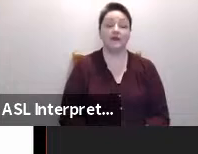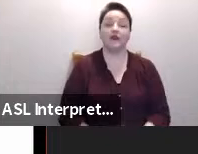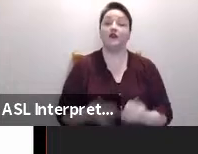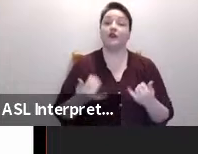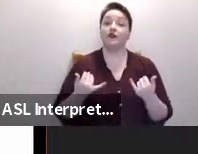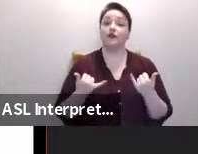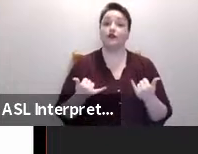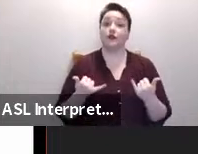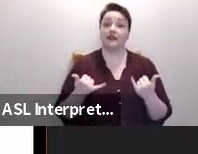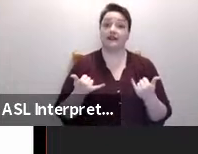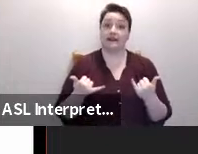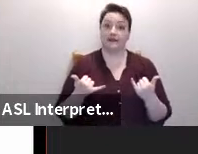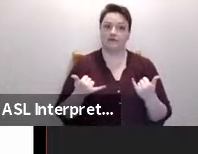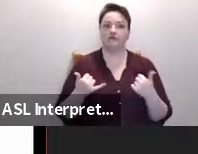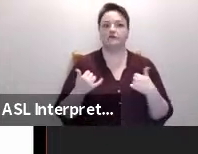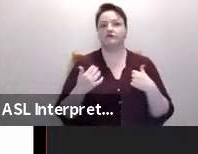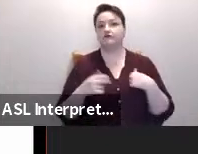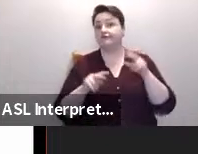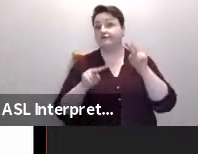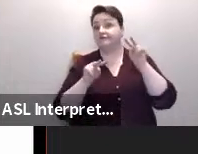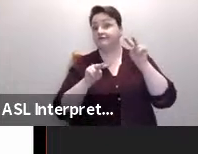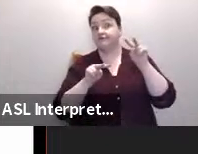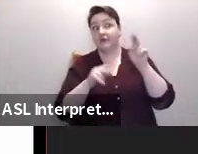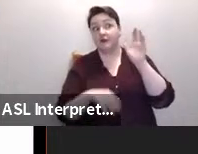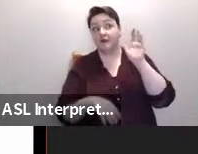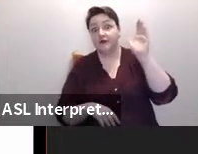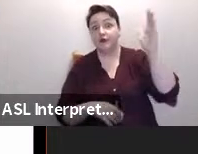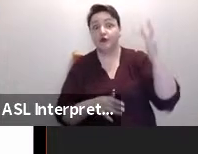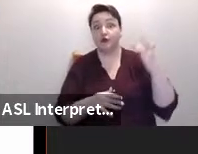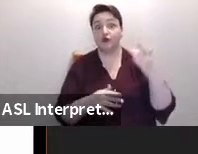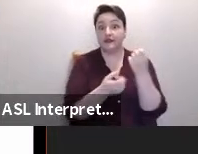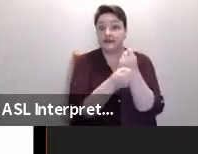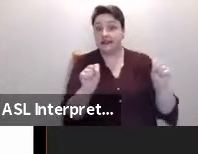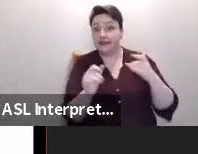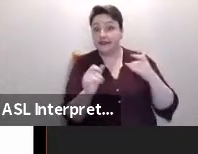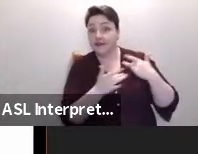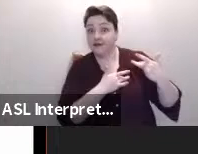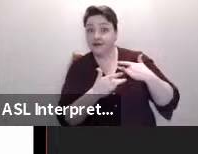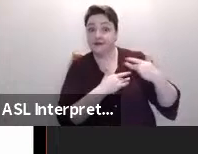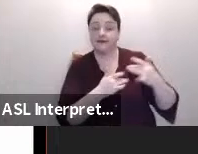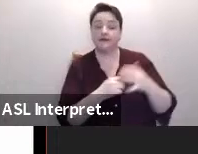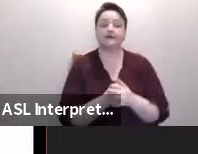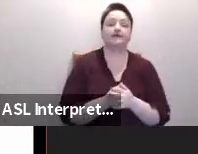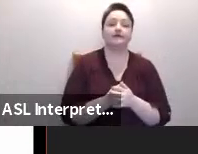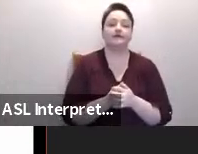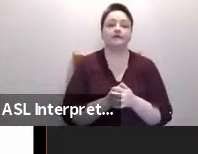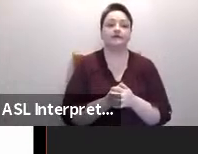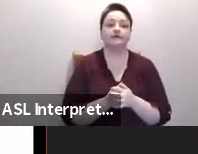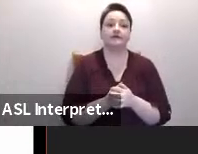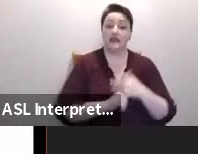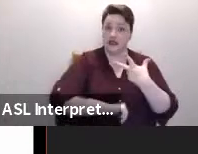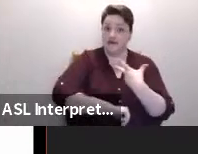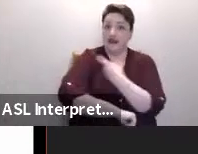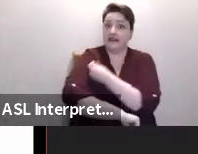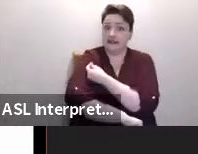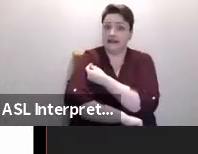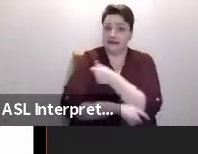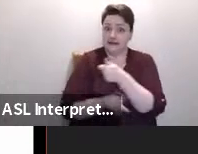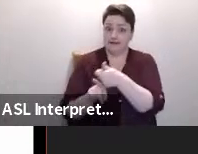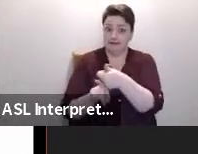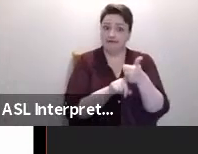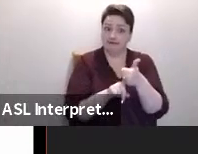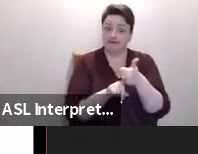Currently, so looking at long-term safety concerns from the vaccines, these vaccines were developed